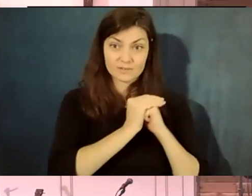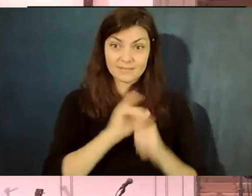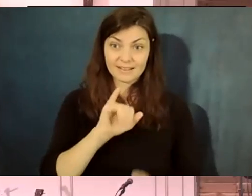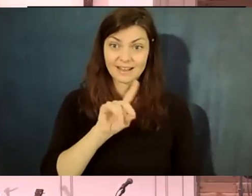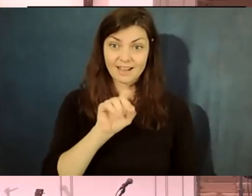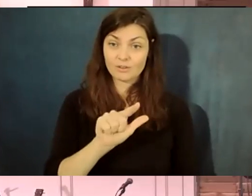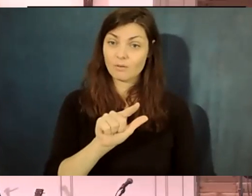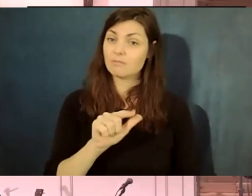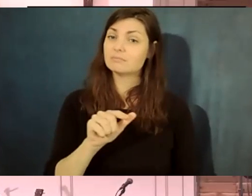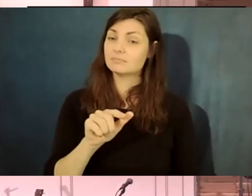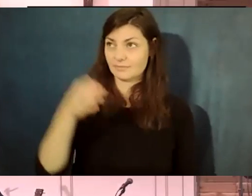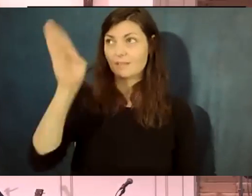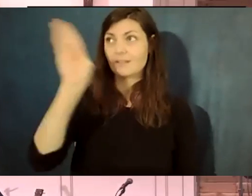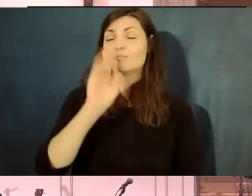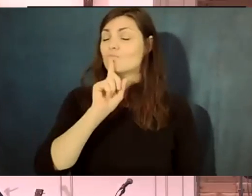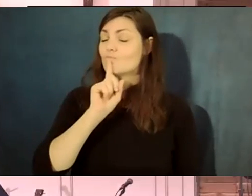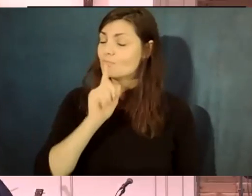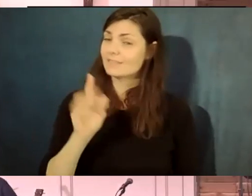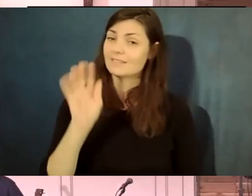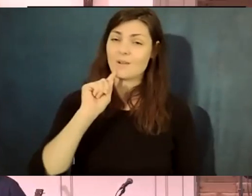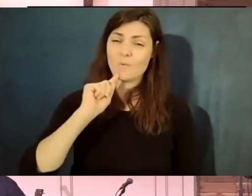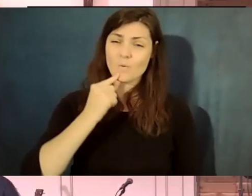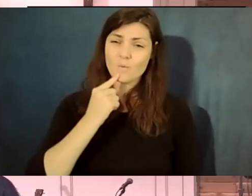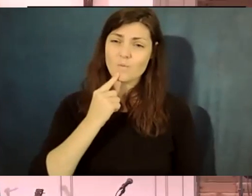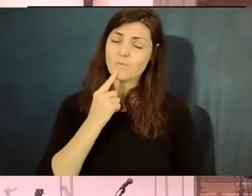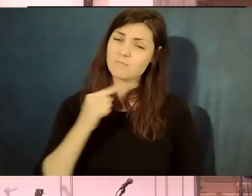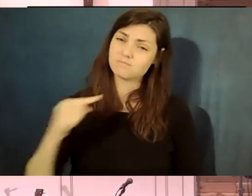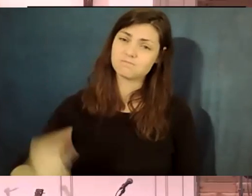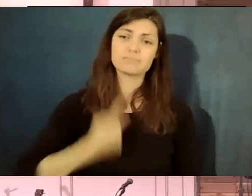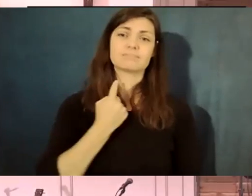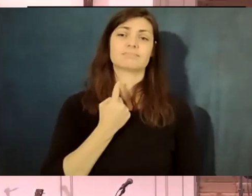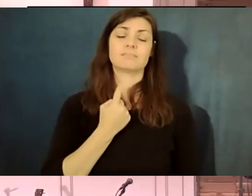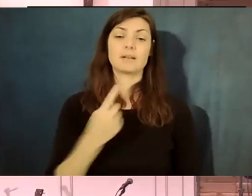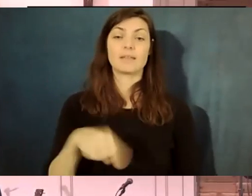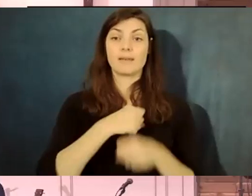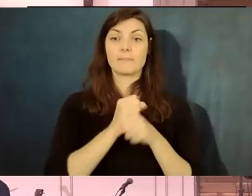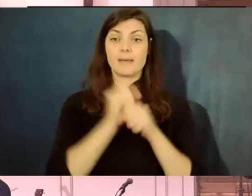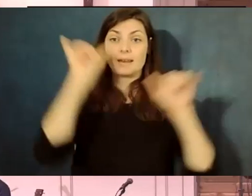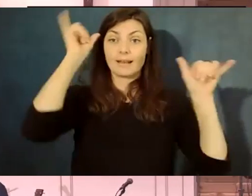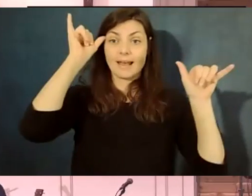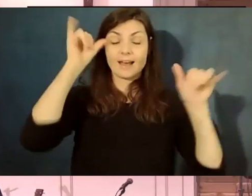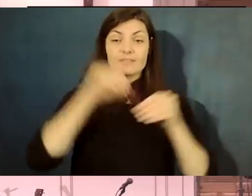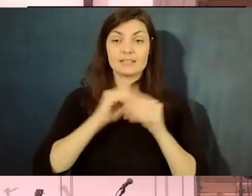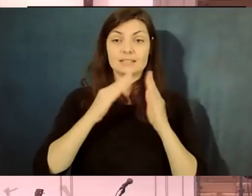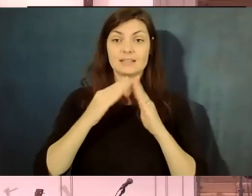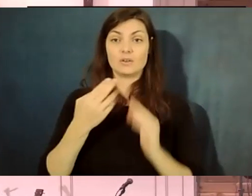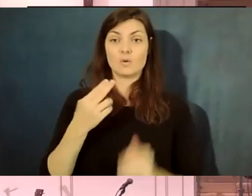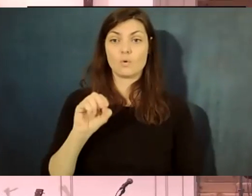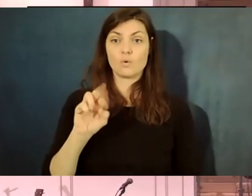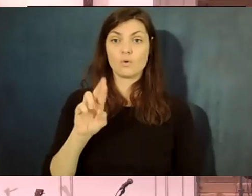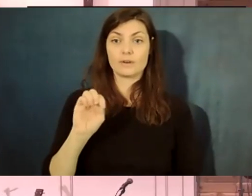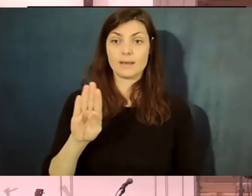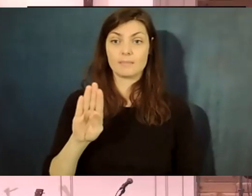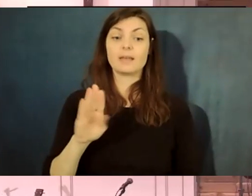Psalm 106, I don't have to put on the screen, but it says this. They made a calf in Horeb and worshiped the molded image. Thus